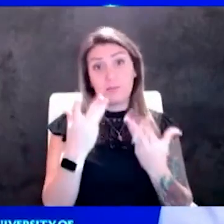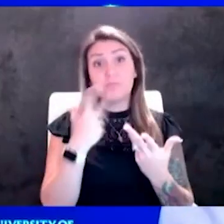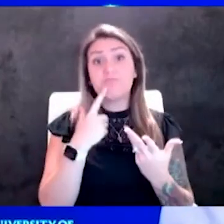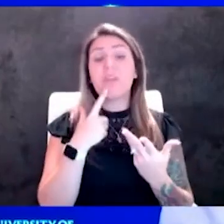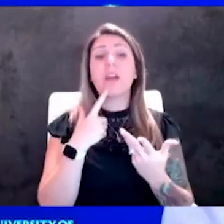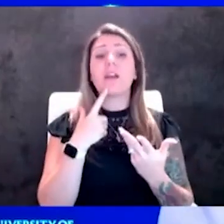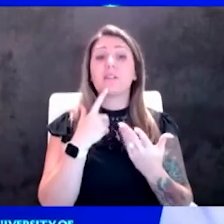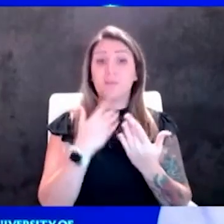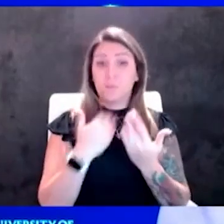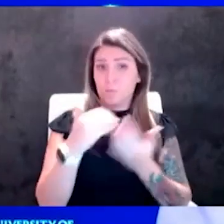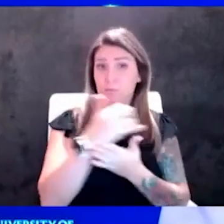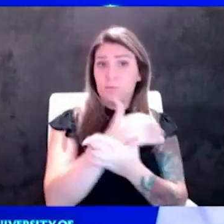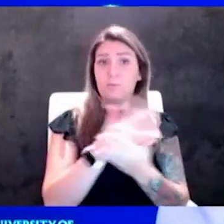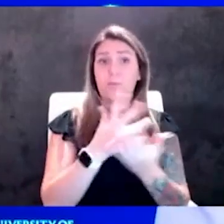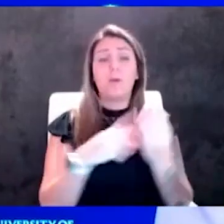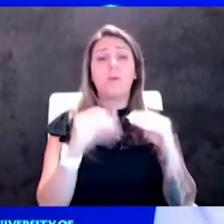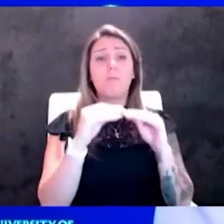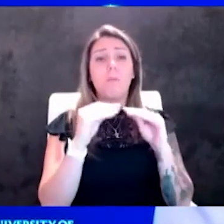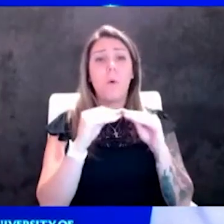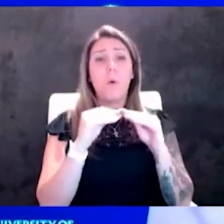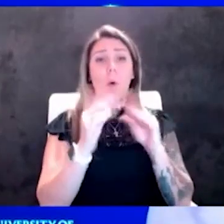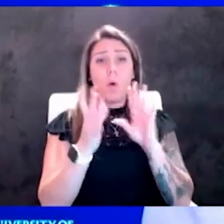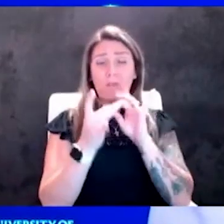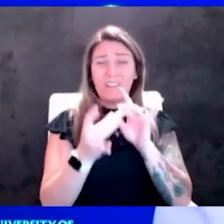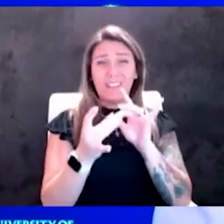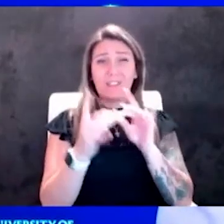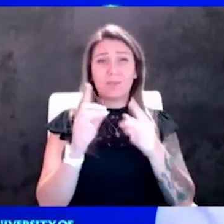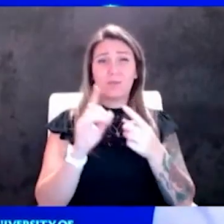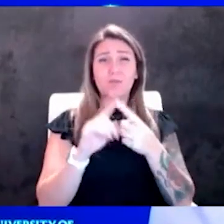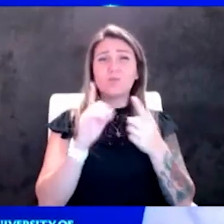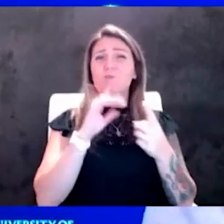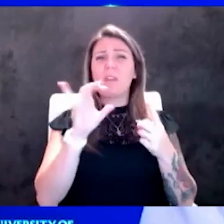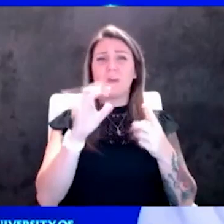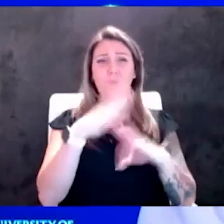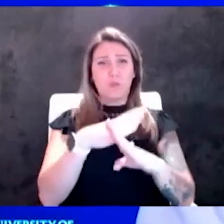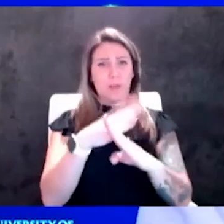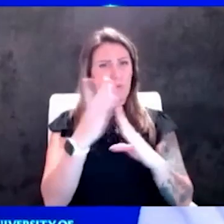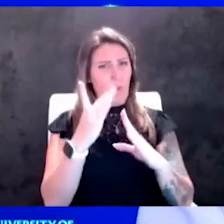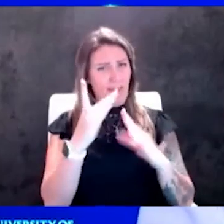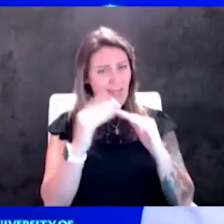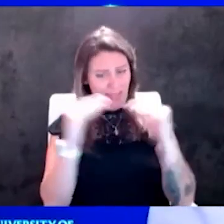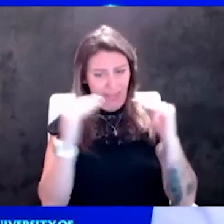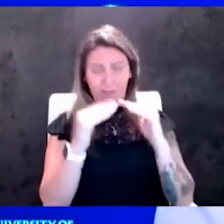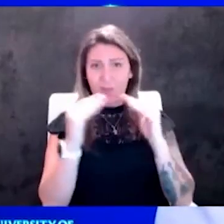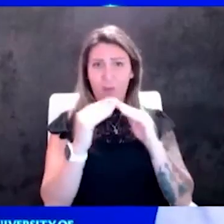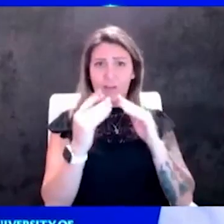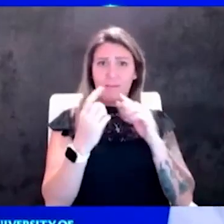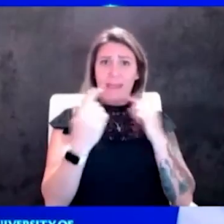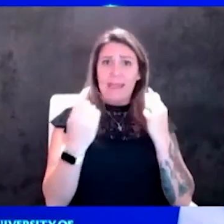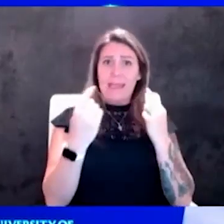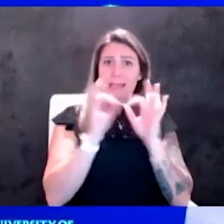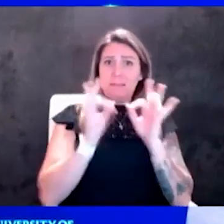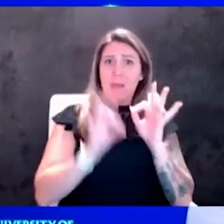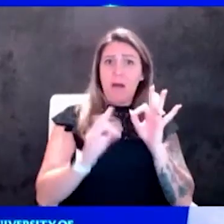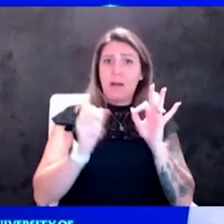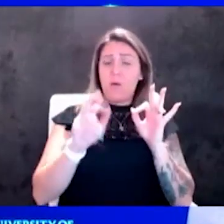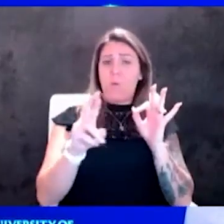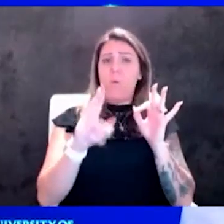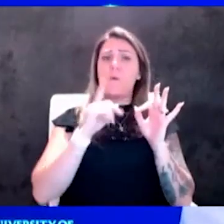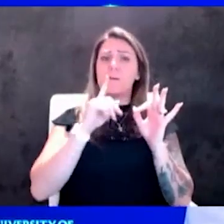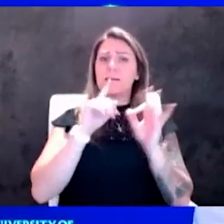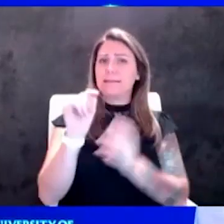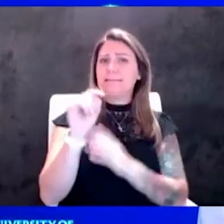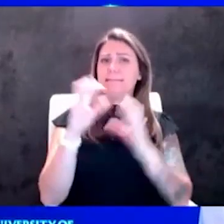more about the correlate of protection, meaning what level of antibody or what level of T cell immunity does protect you from